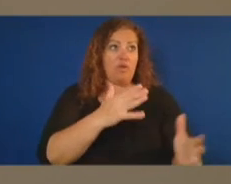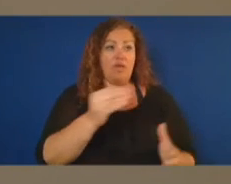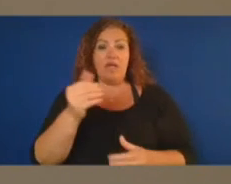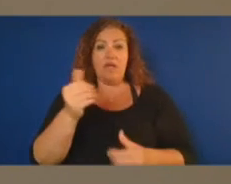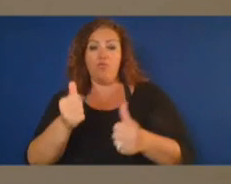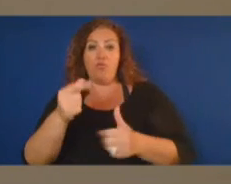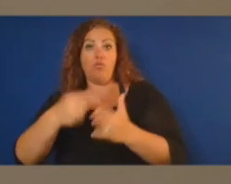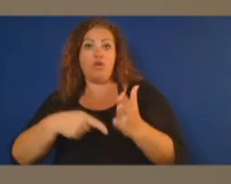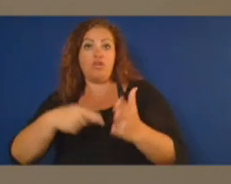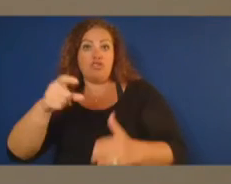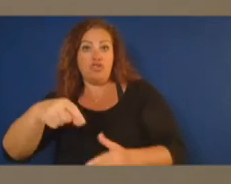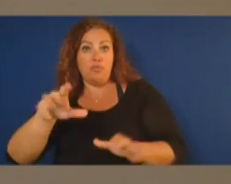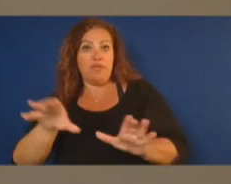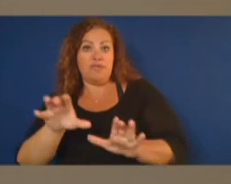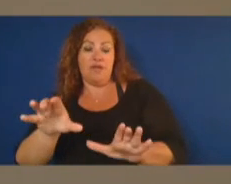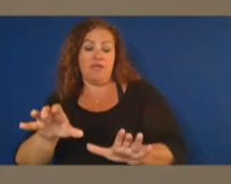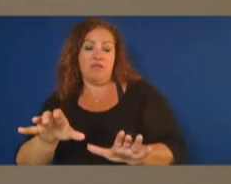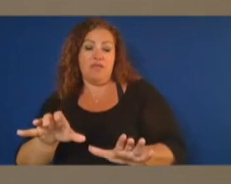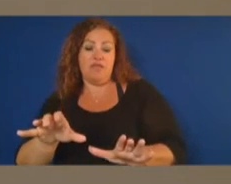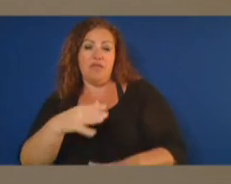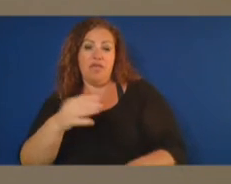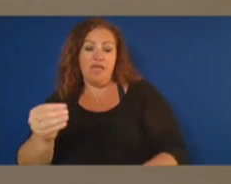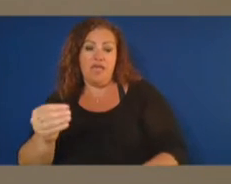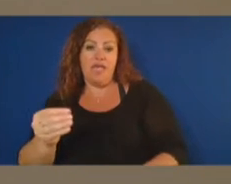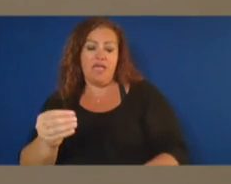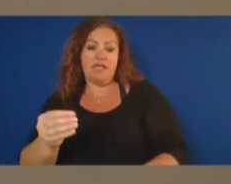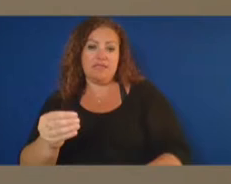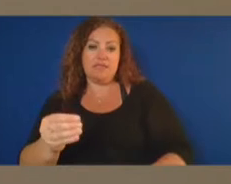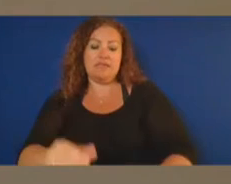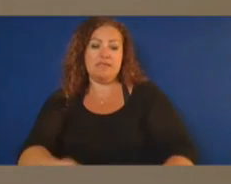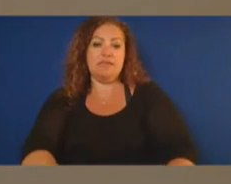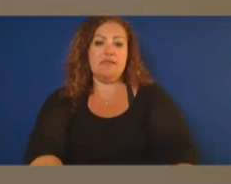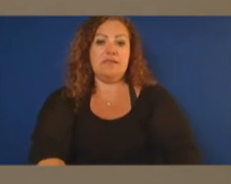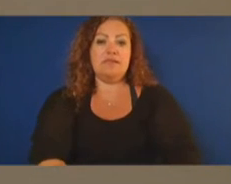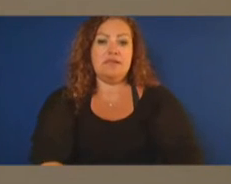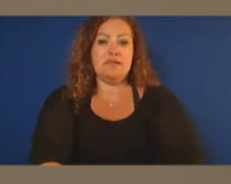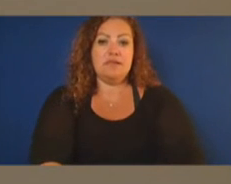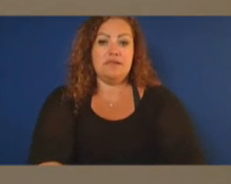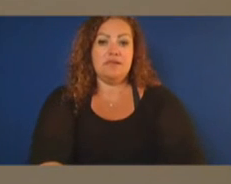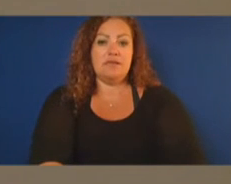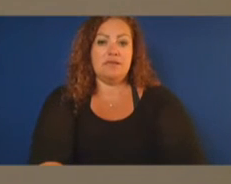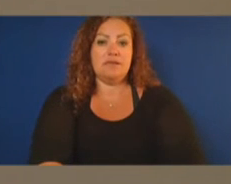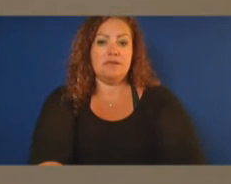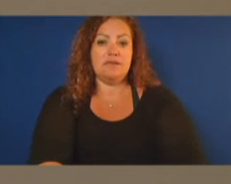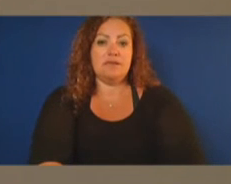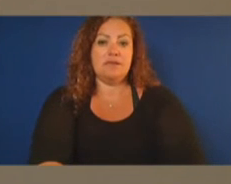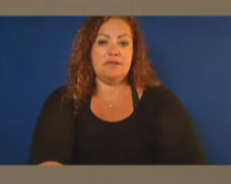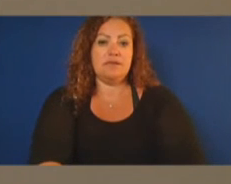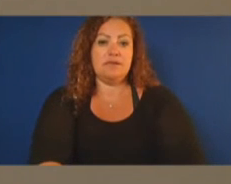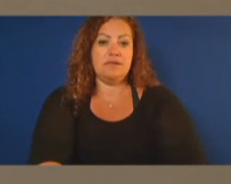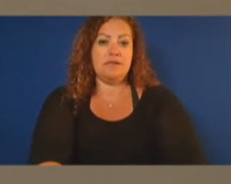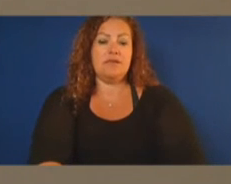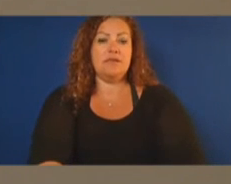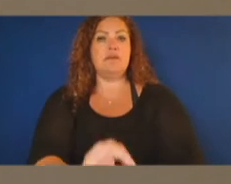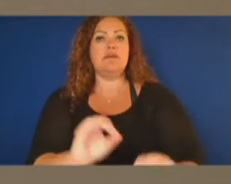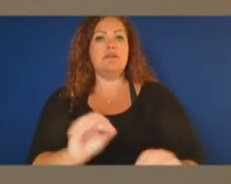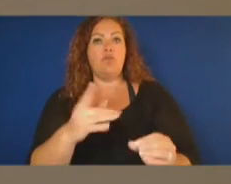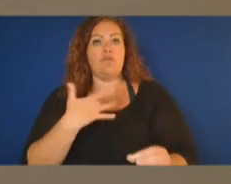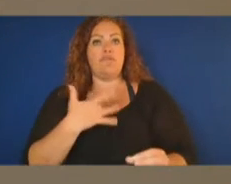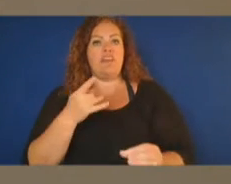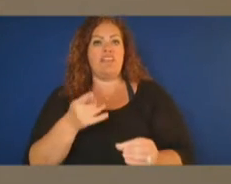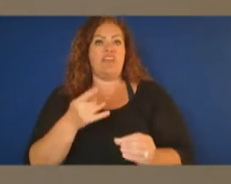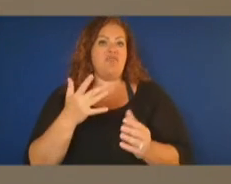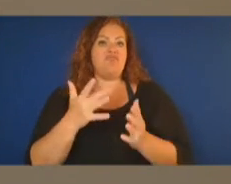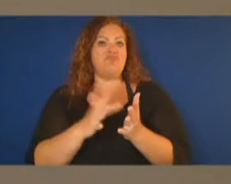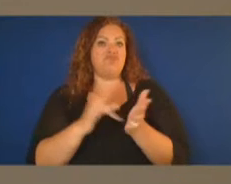be done uh and that um no one feel that they're being taken advantage of and um